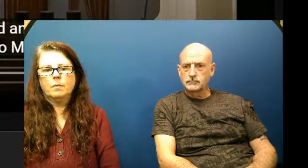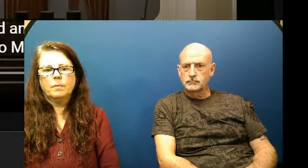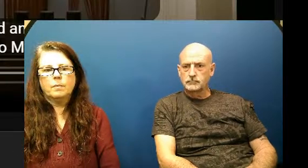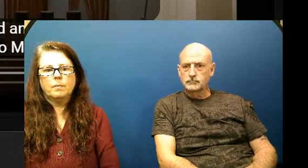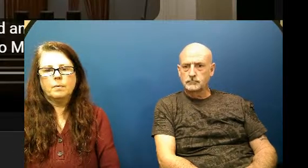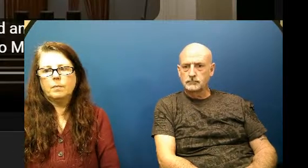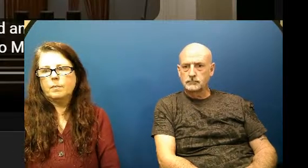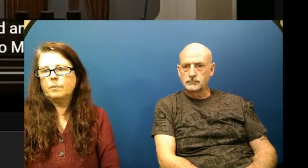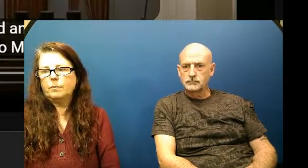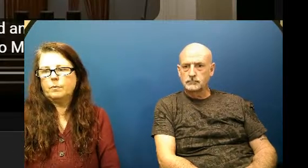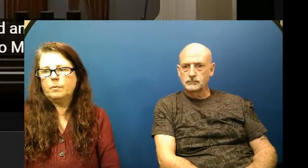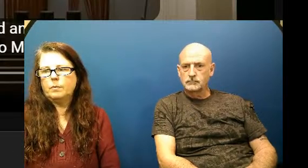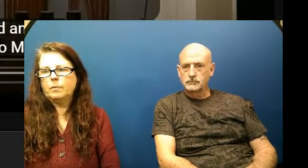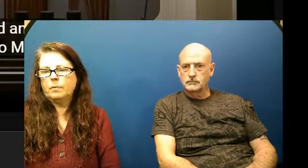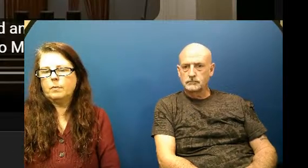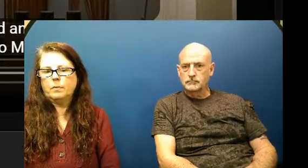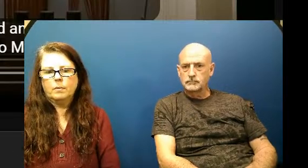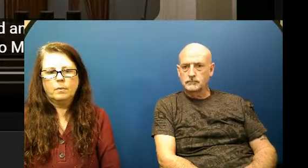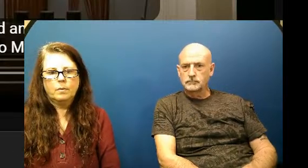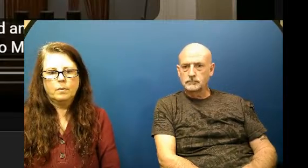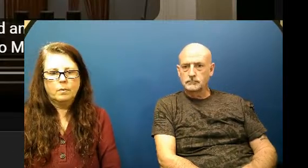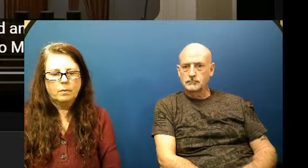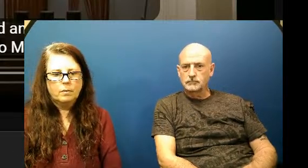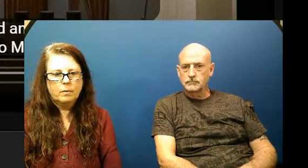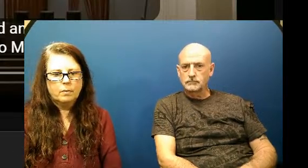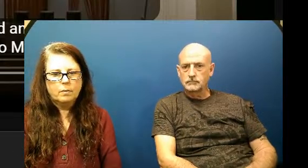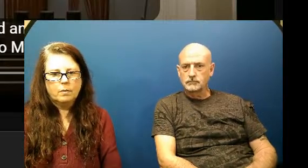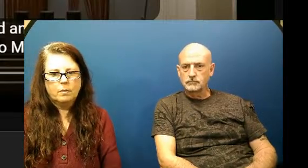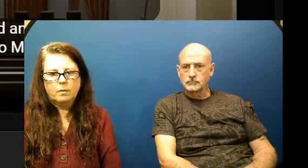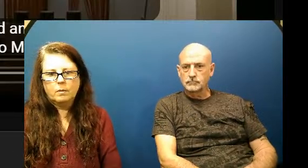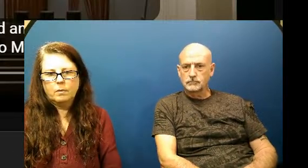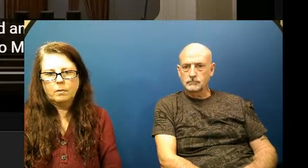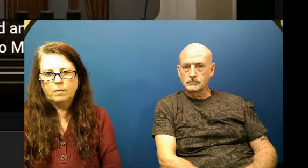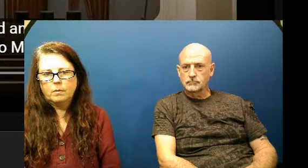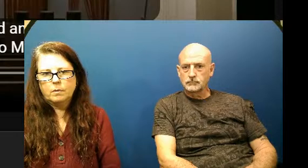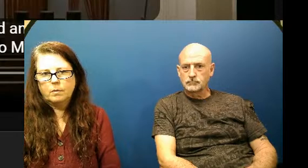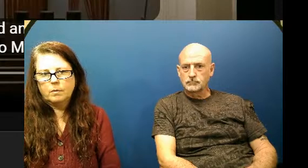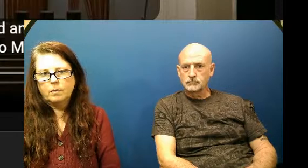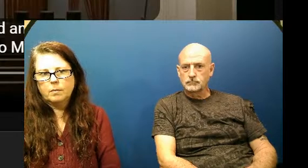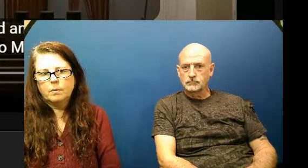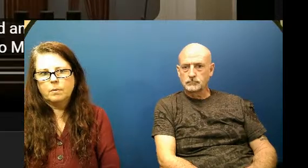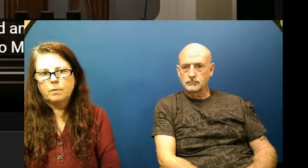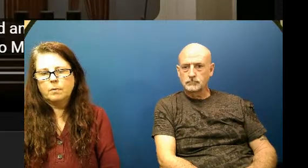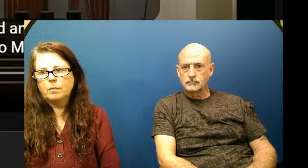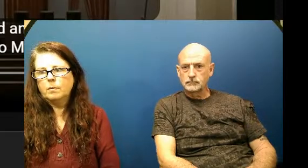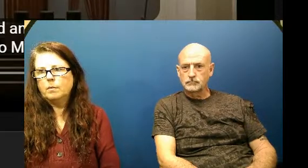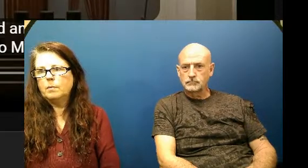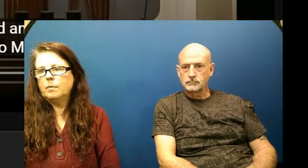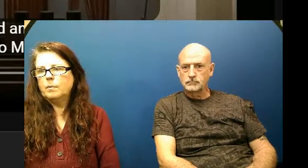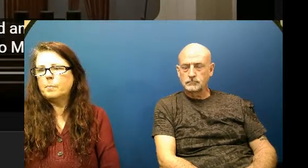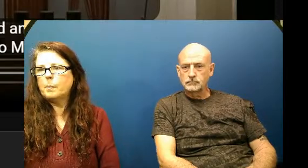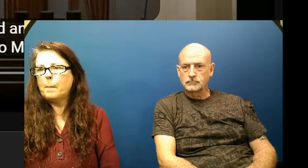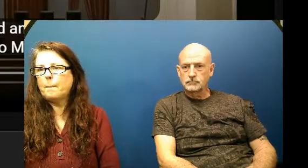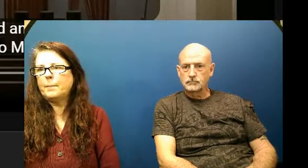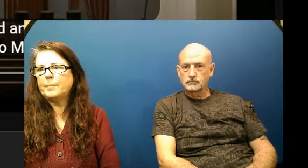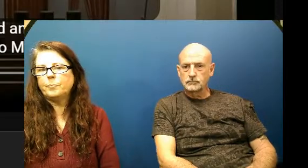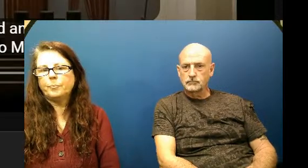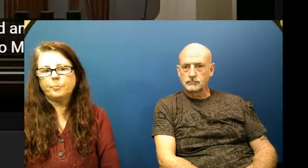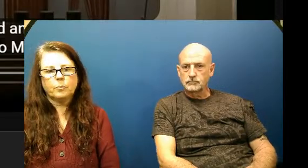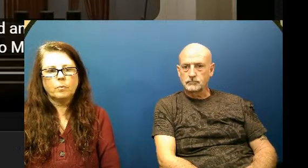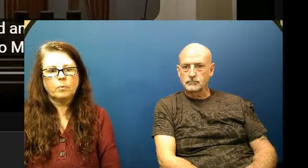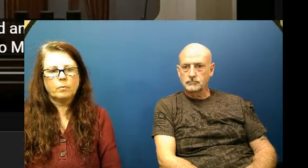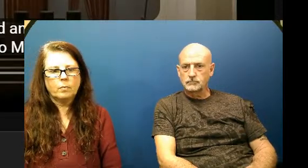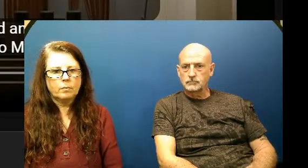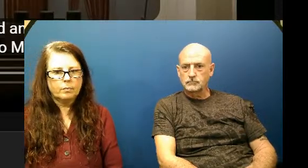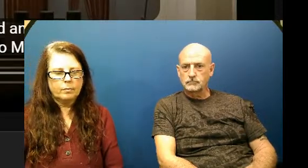the analysis for a couple of reasons. Look, TikTok and Well, just to hold a second. Well, as I said, you began by saying this is a U.S. company operating in the United